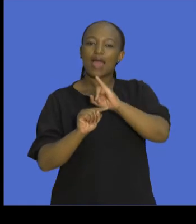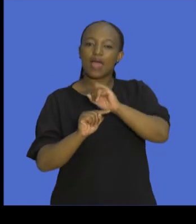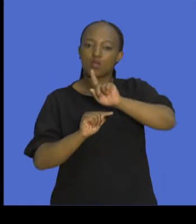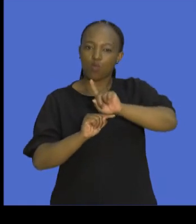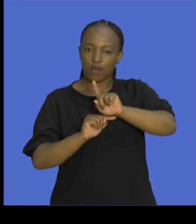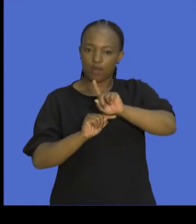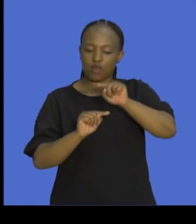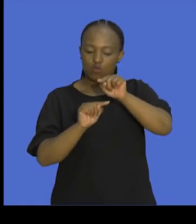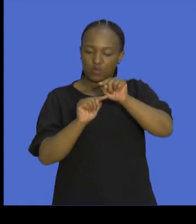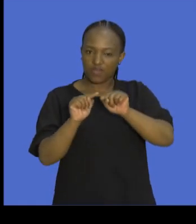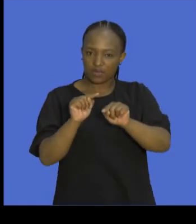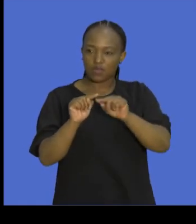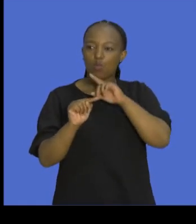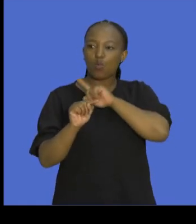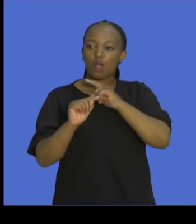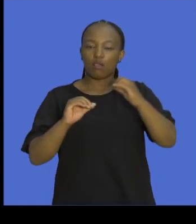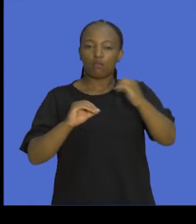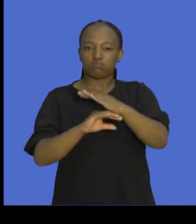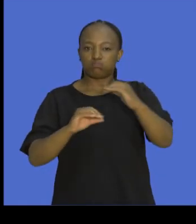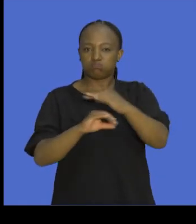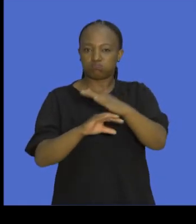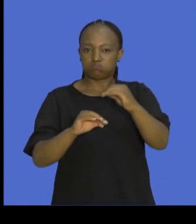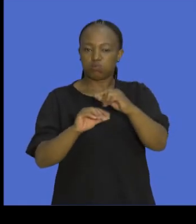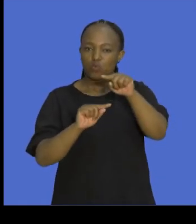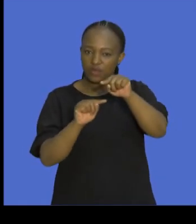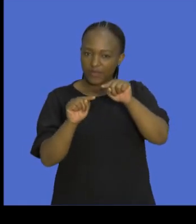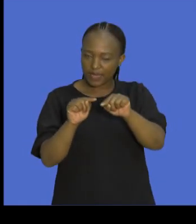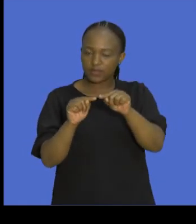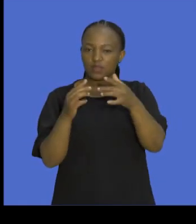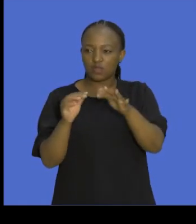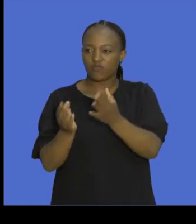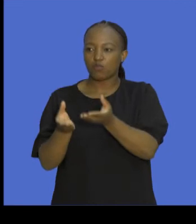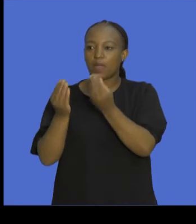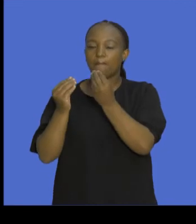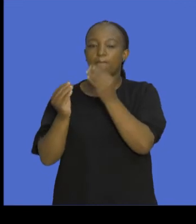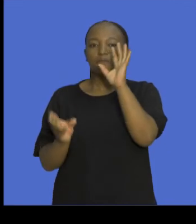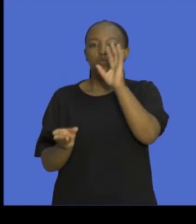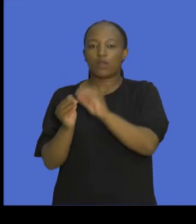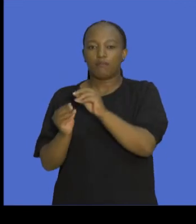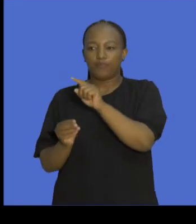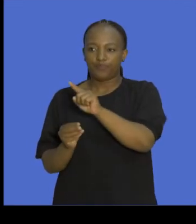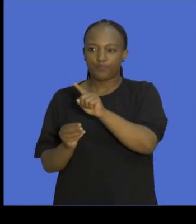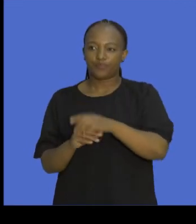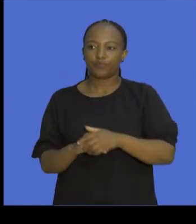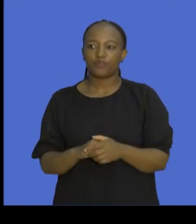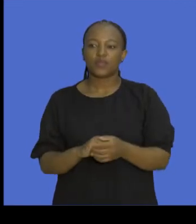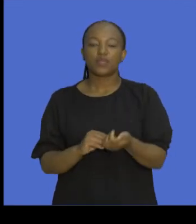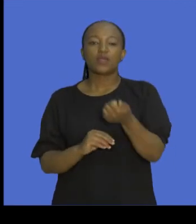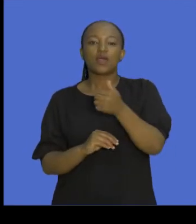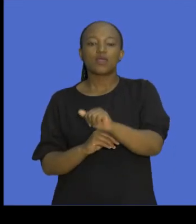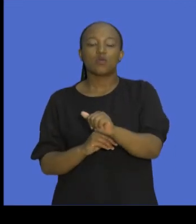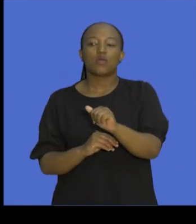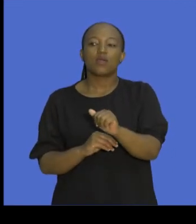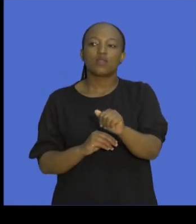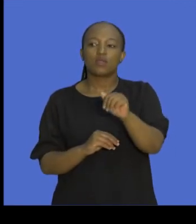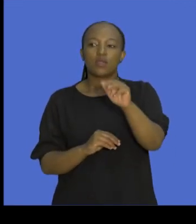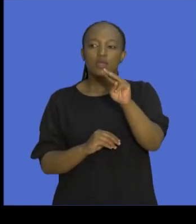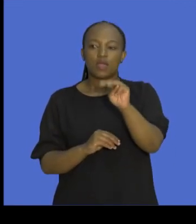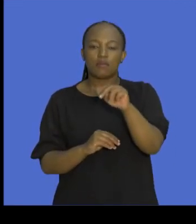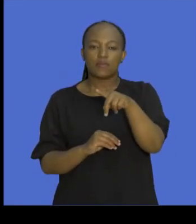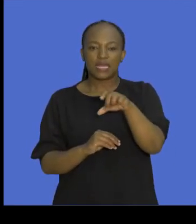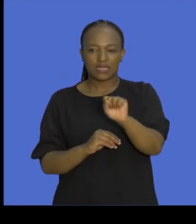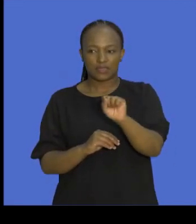I1, which is the current that goes through, the first light bulb, Okay, so the other one is obviously amperes